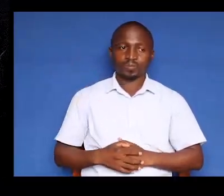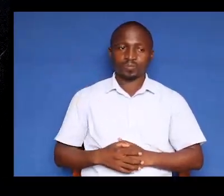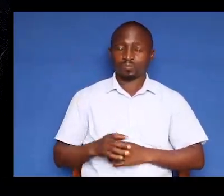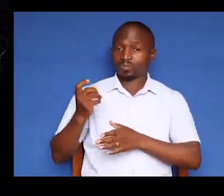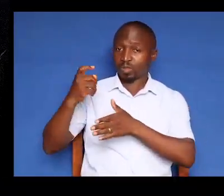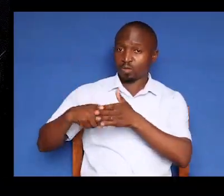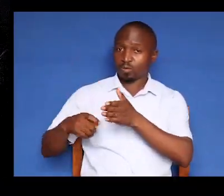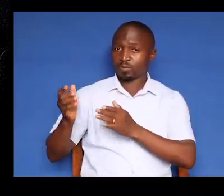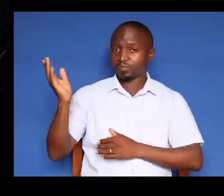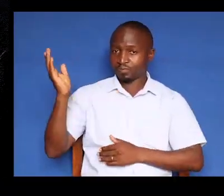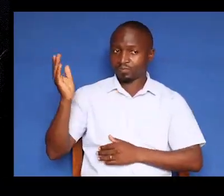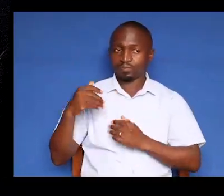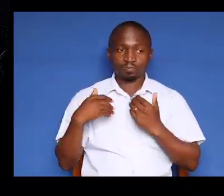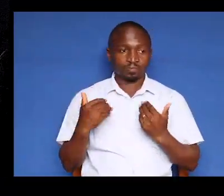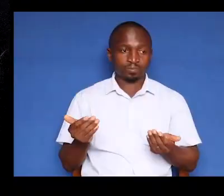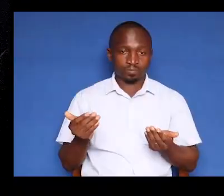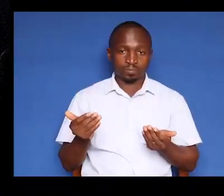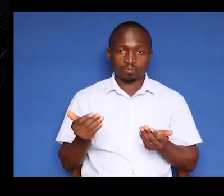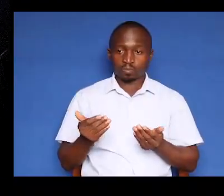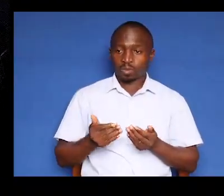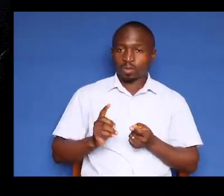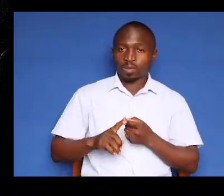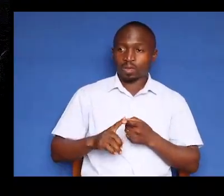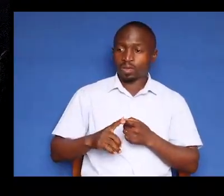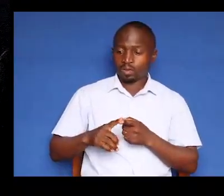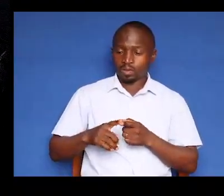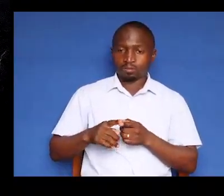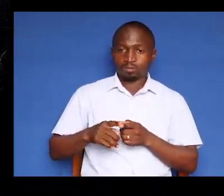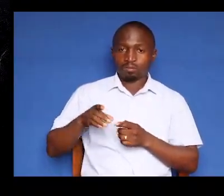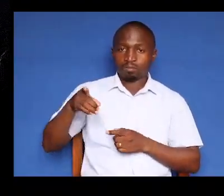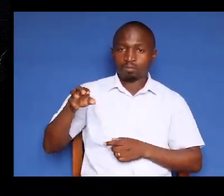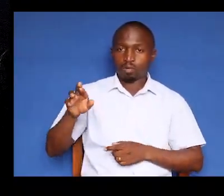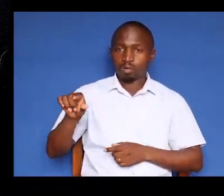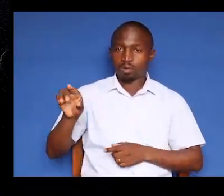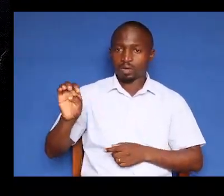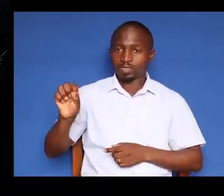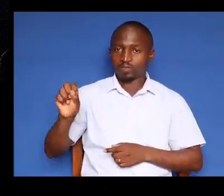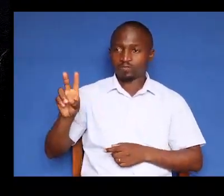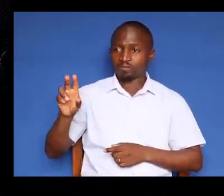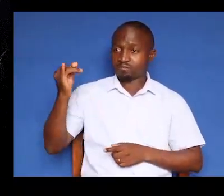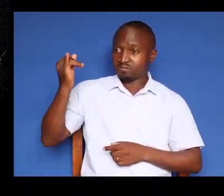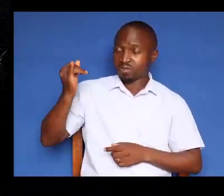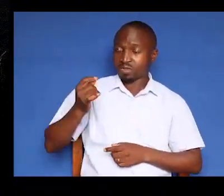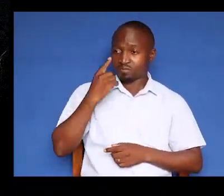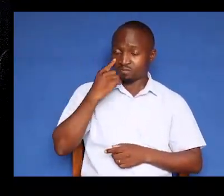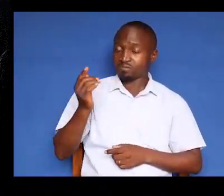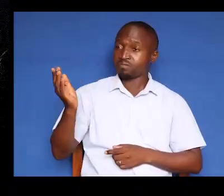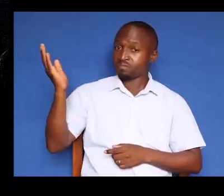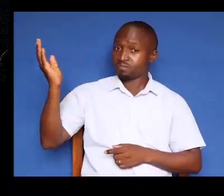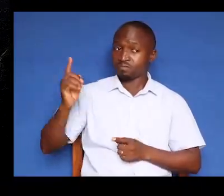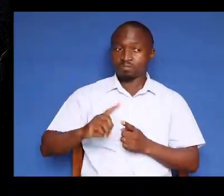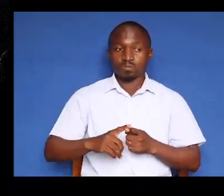25% of tax. So the progressive tax system is like this. The tax rate is